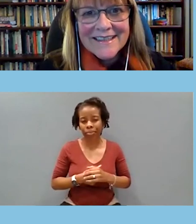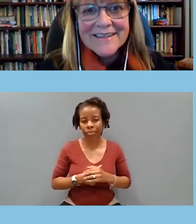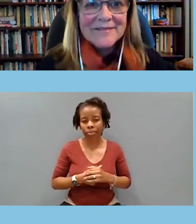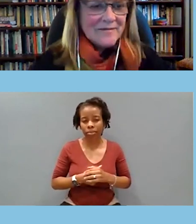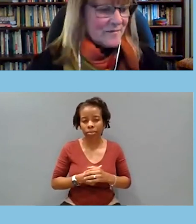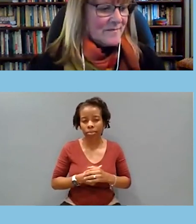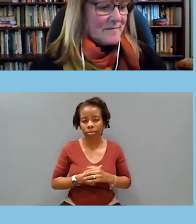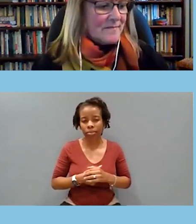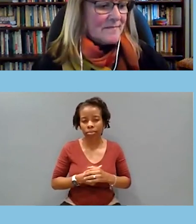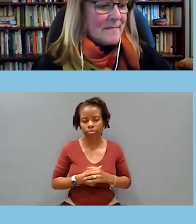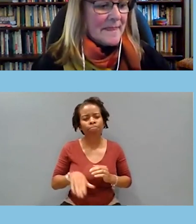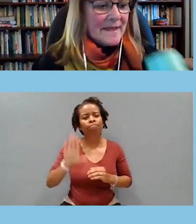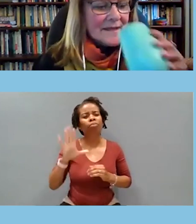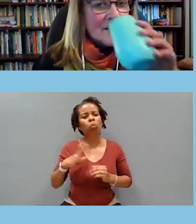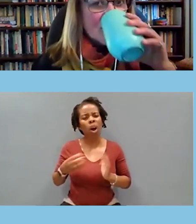I have a comment to add.